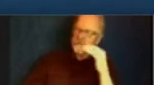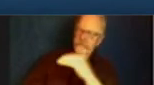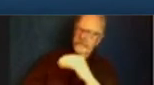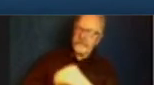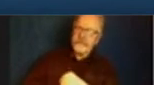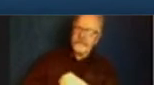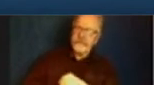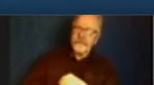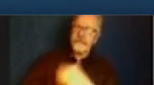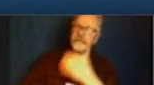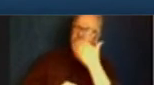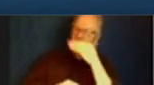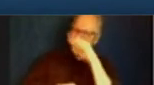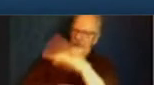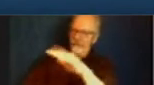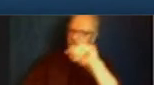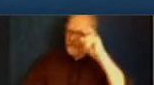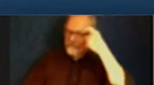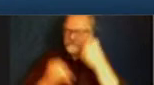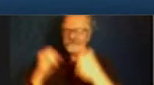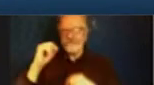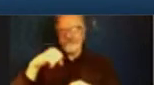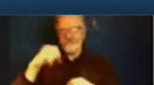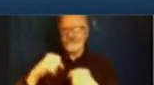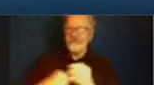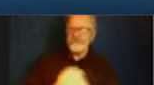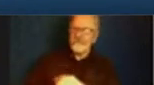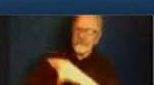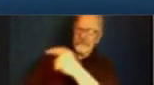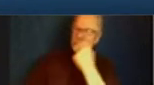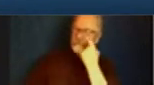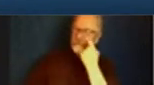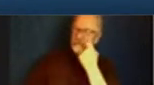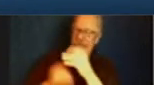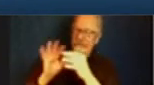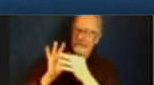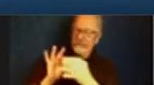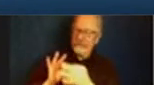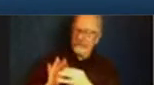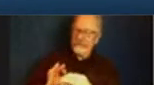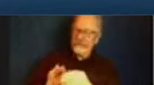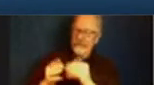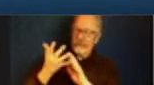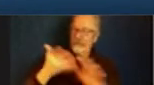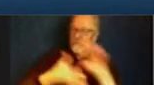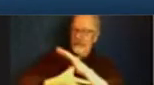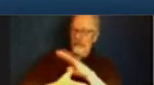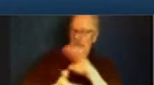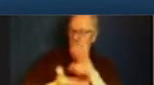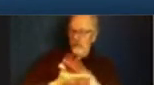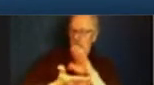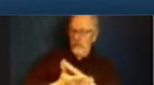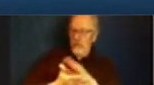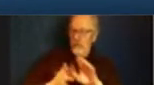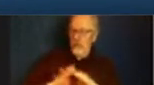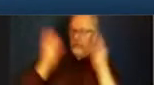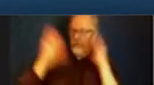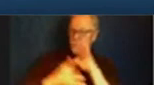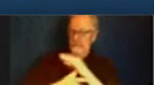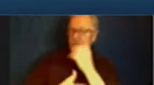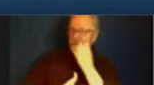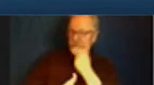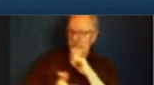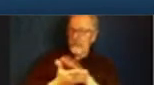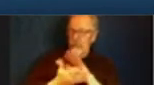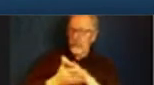a priority and you know the benefits of the boosters and vaccinations, have you thought